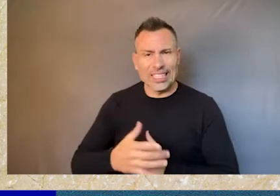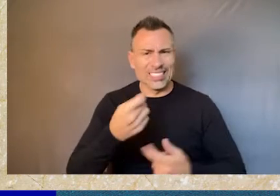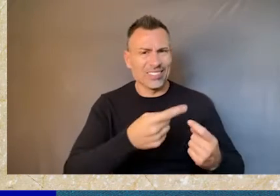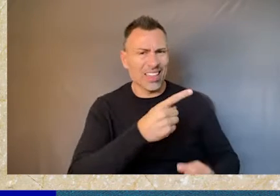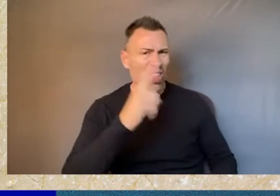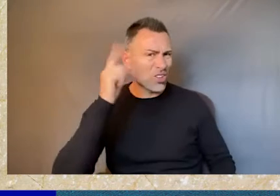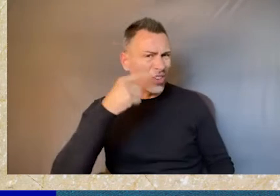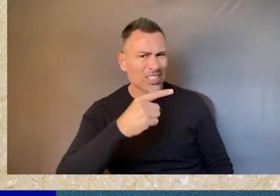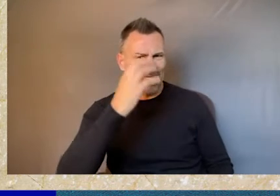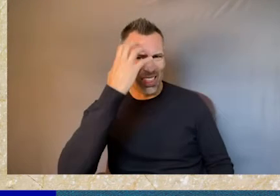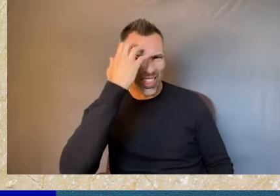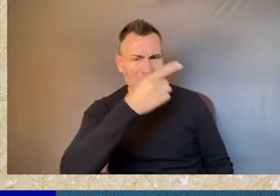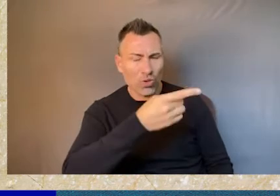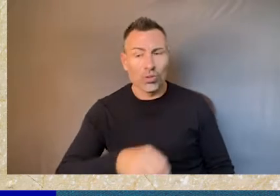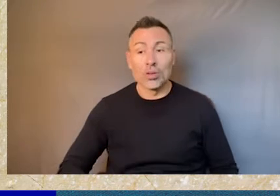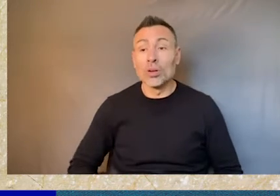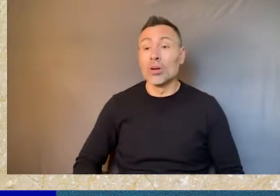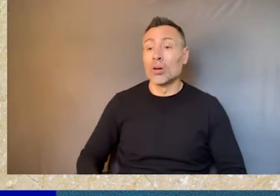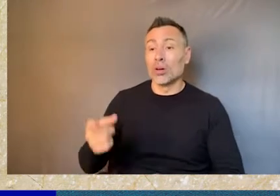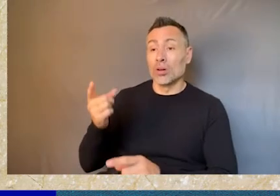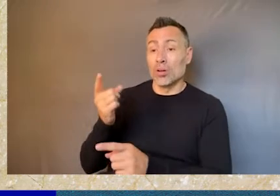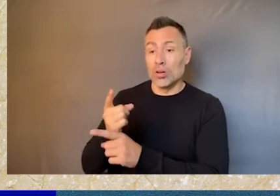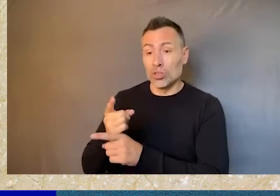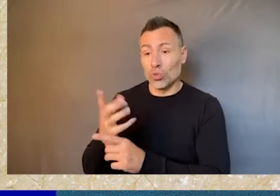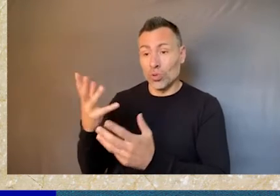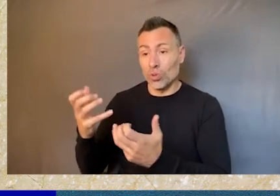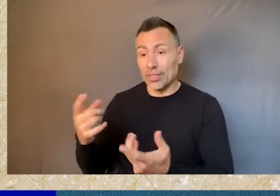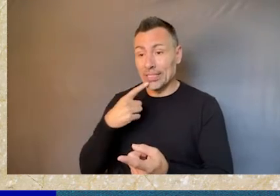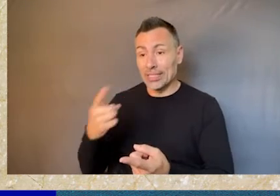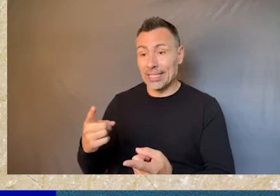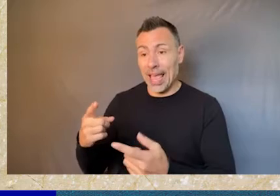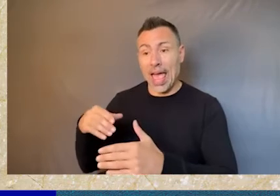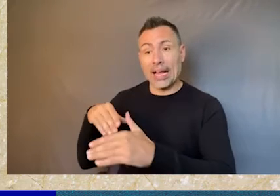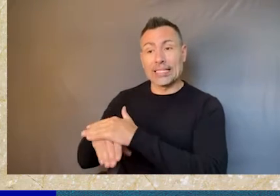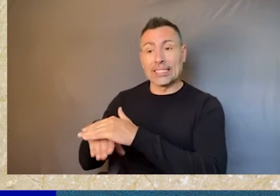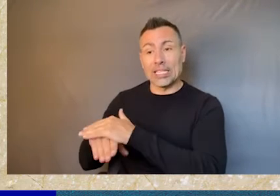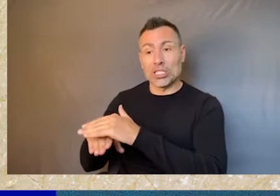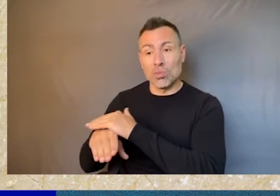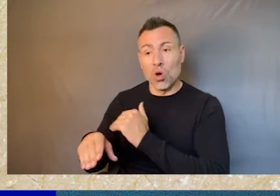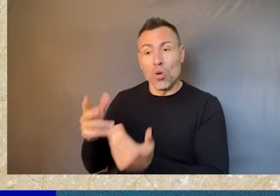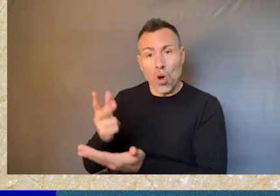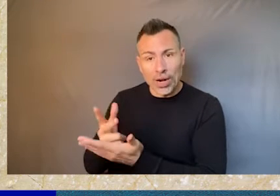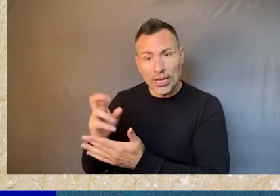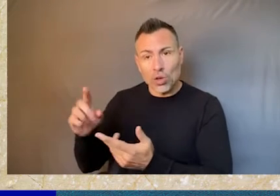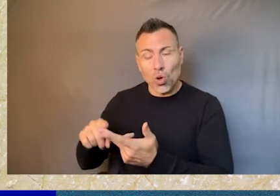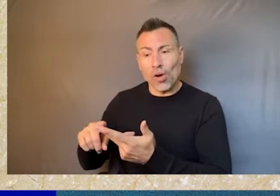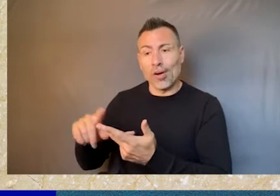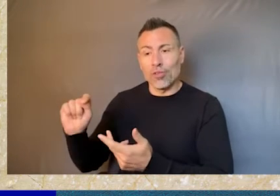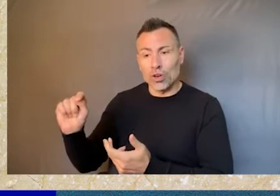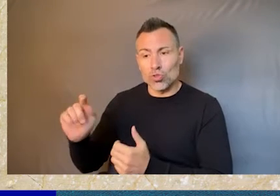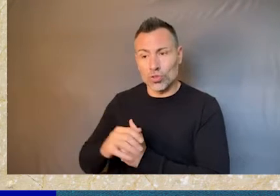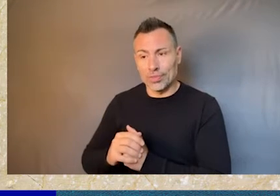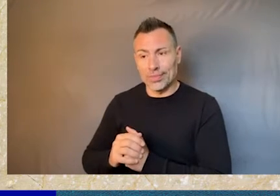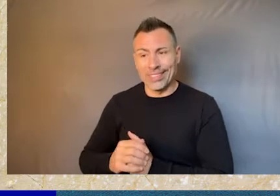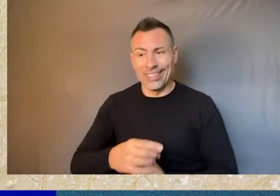or restroom or family restroom versus the handicap parking or handicap restroom. Now, what's confusing